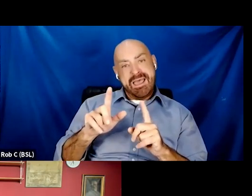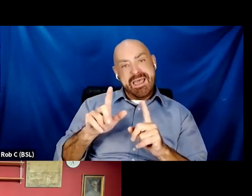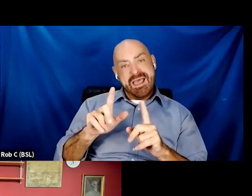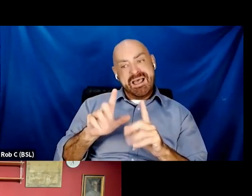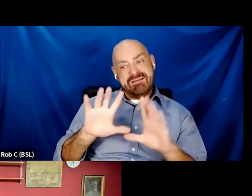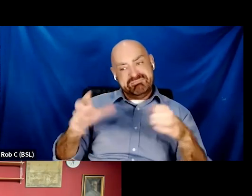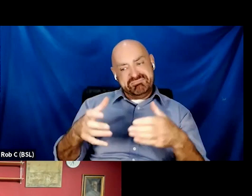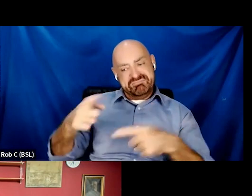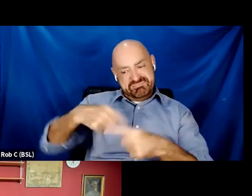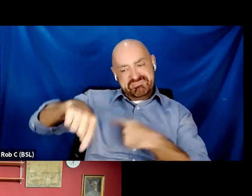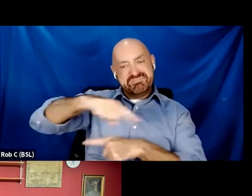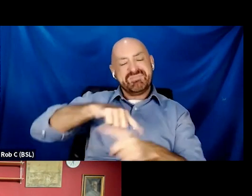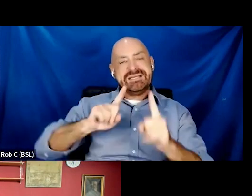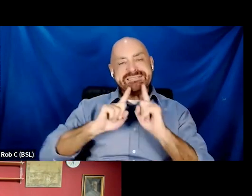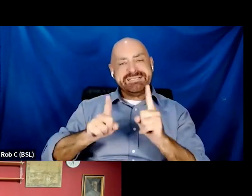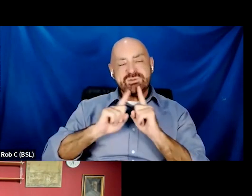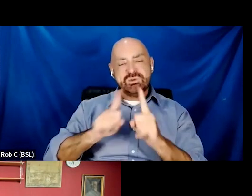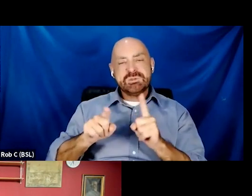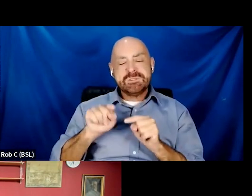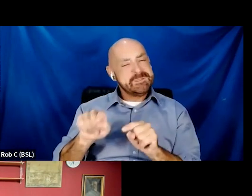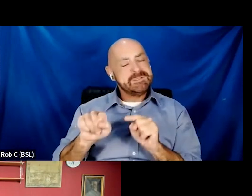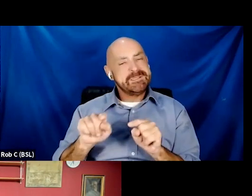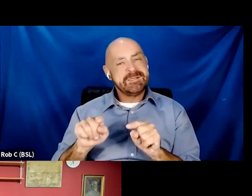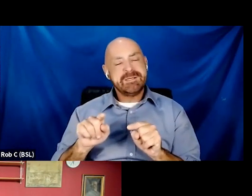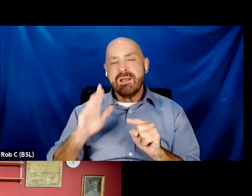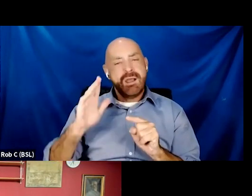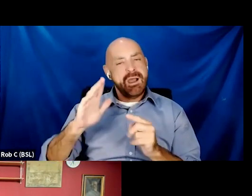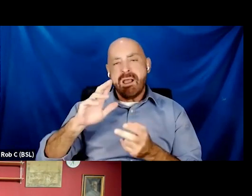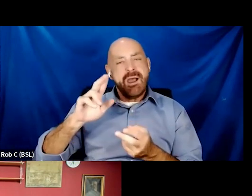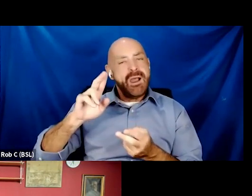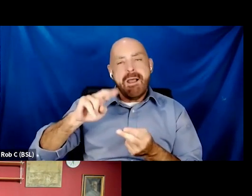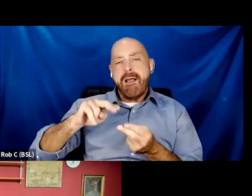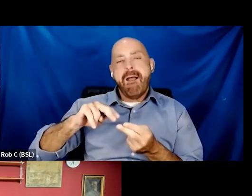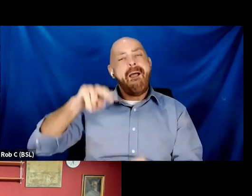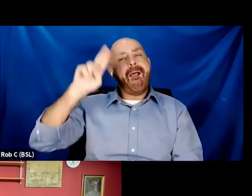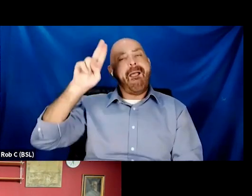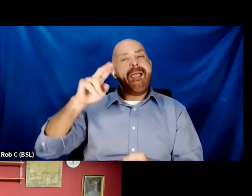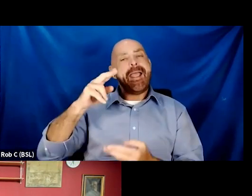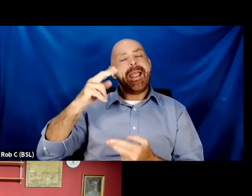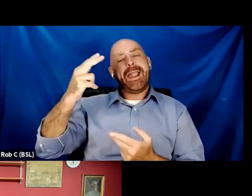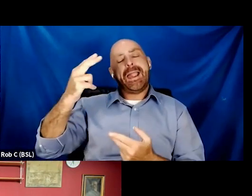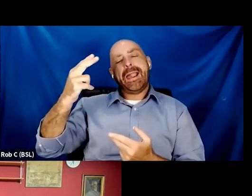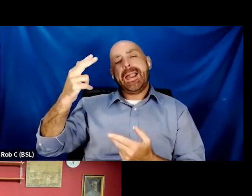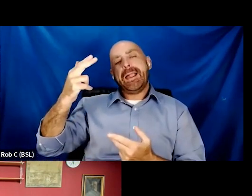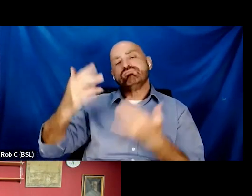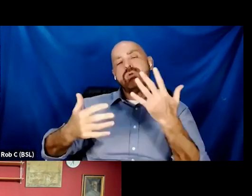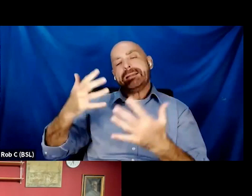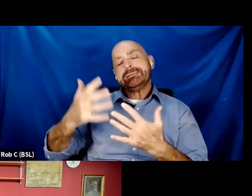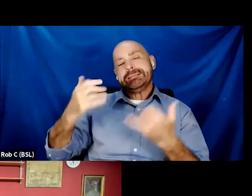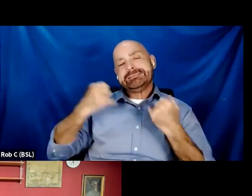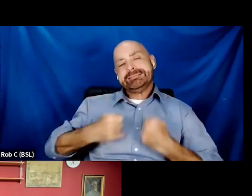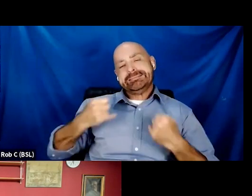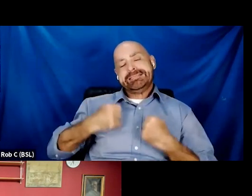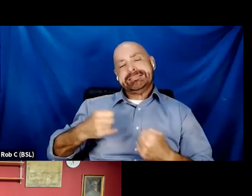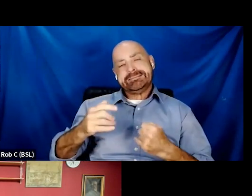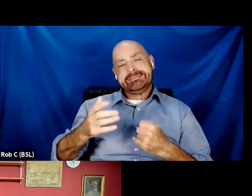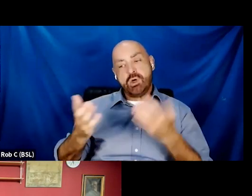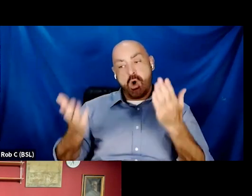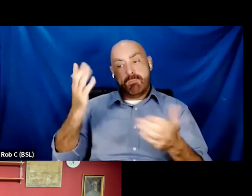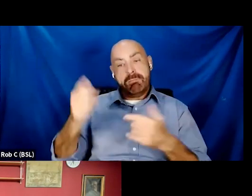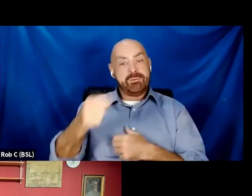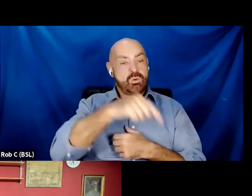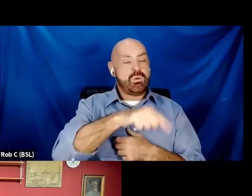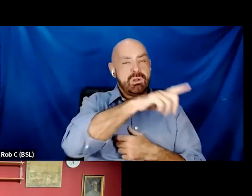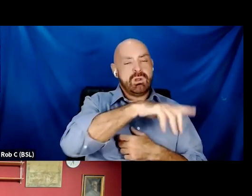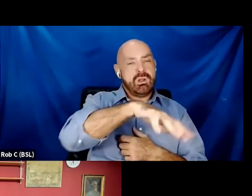teachers didn't have a higher rate of having the disease than the population at large, but teachers were very,